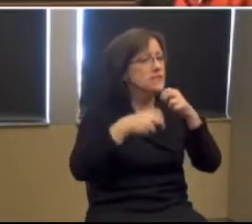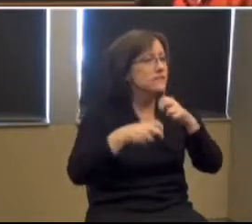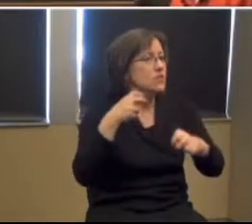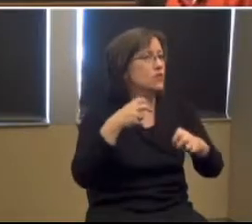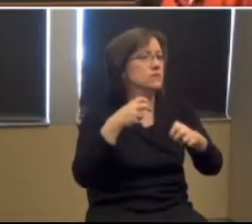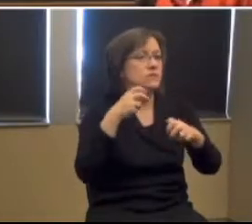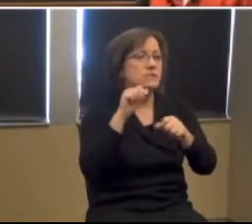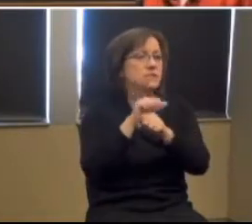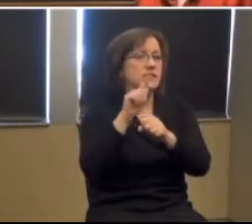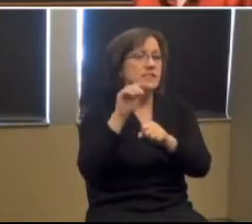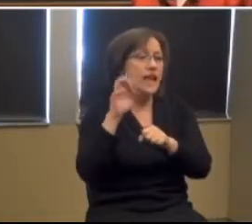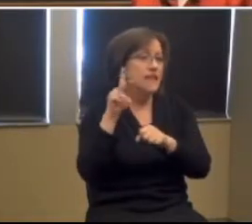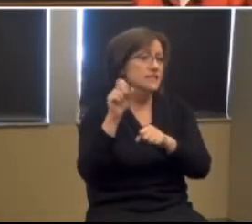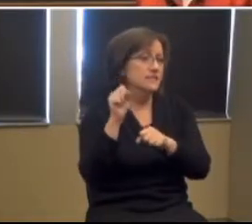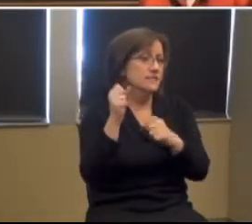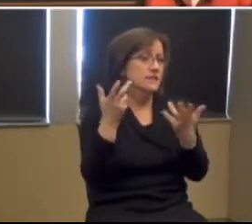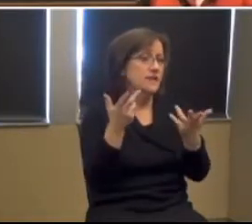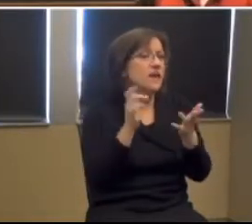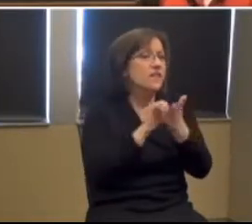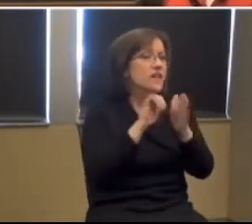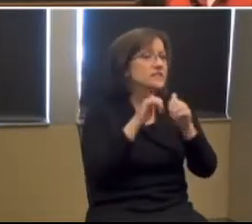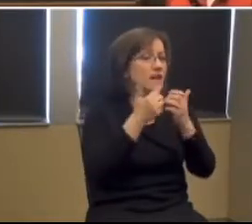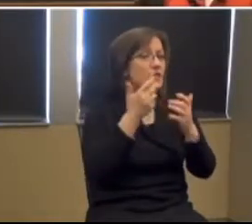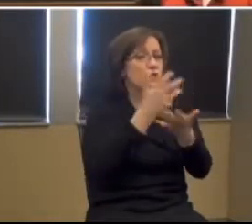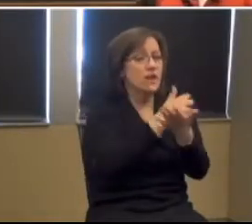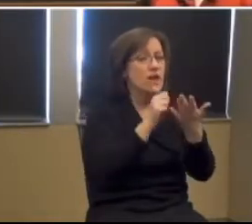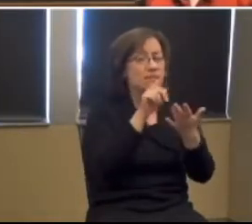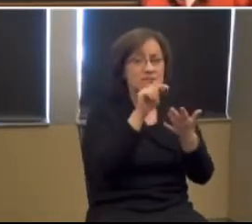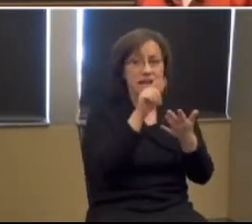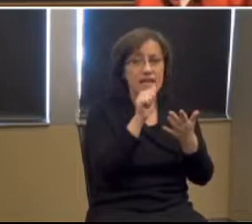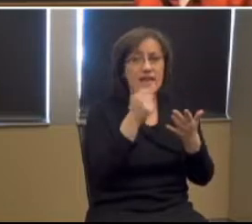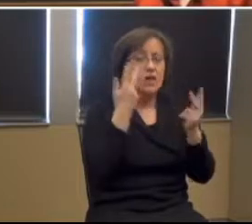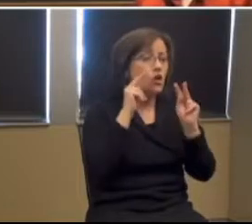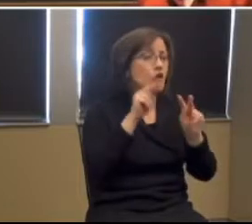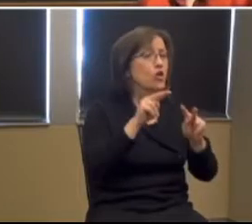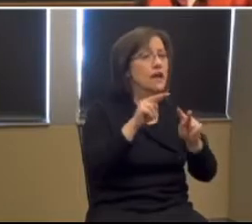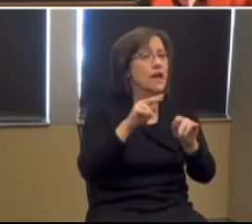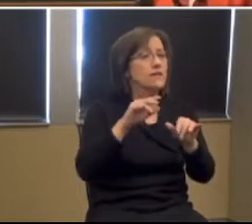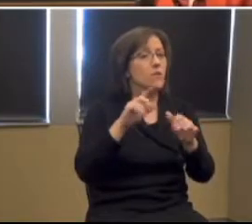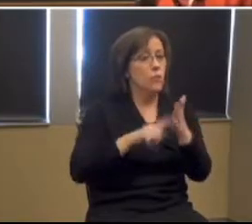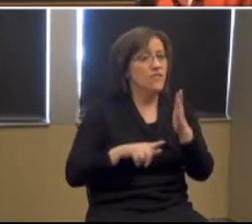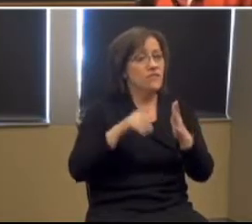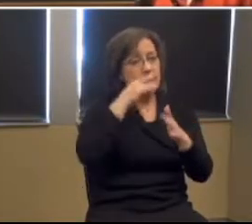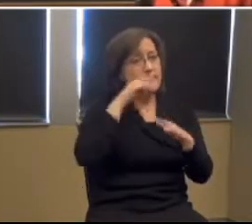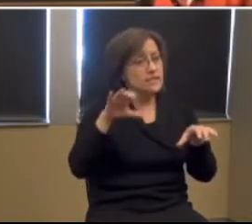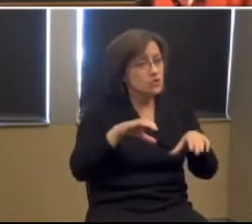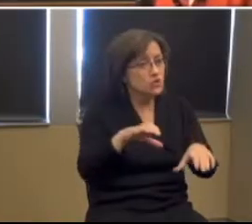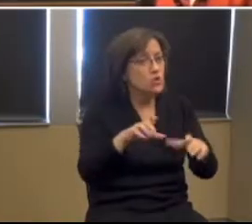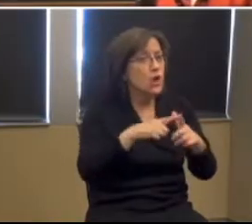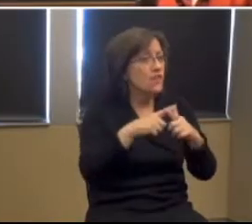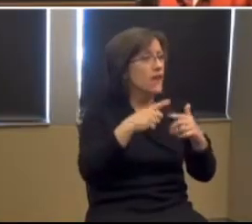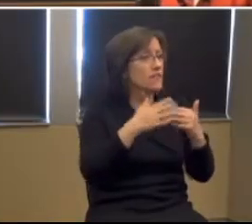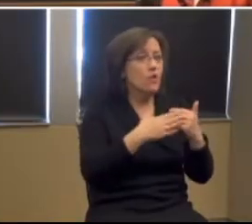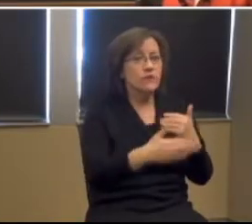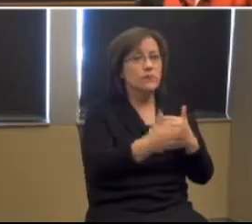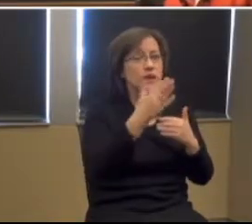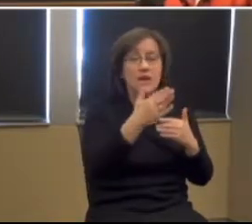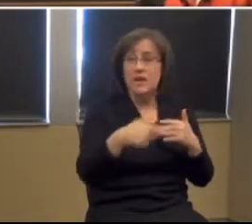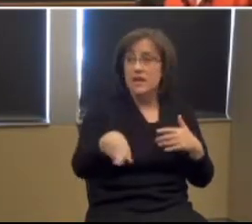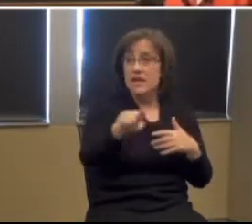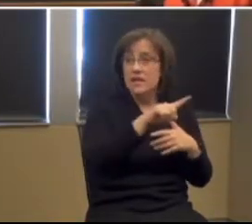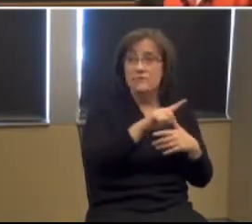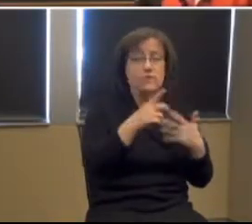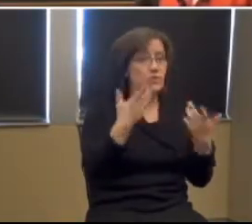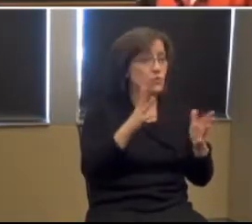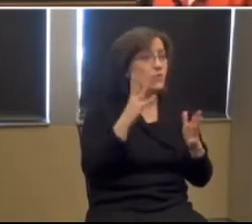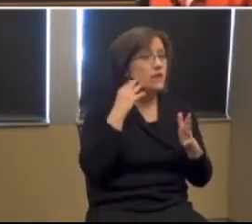You just take a look at your permanent product and go from there. Any questions about it? Have any of you who have had systems